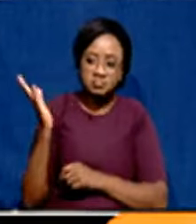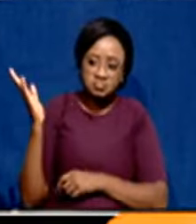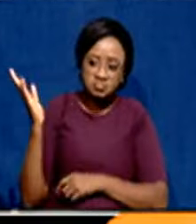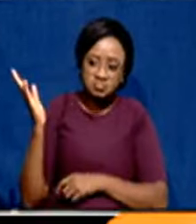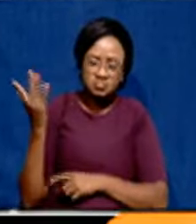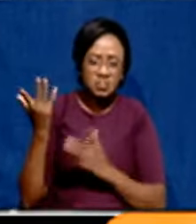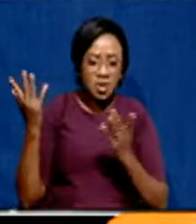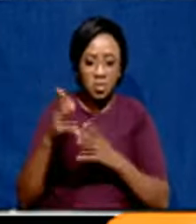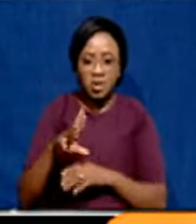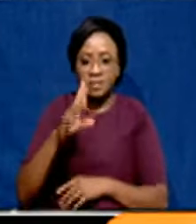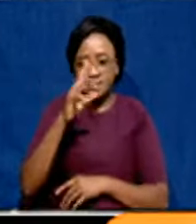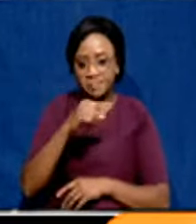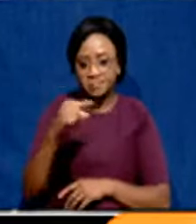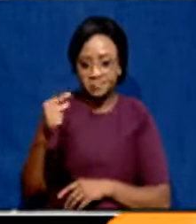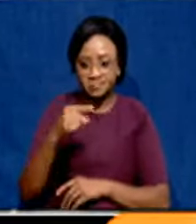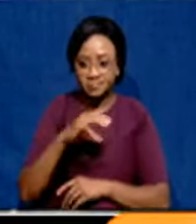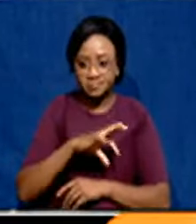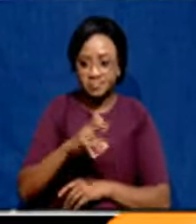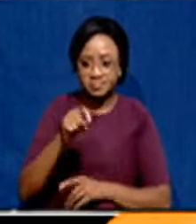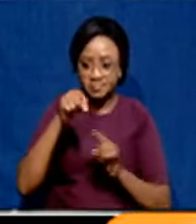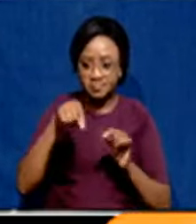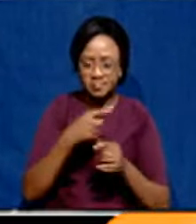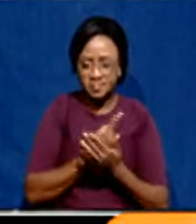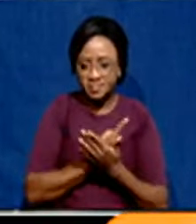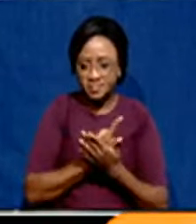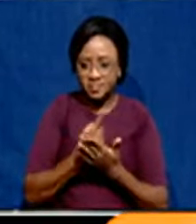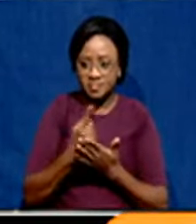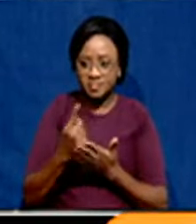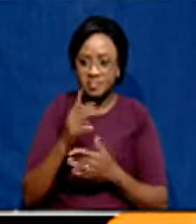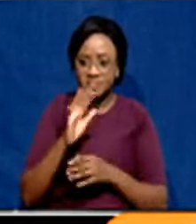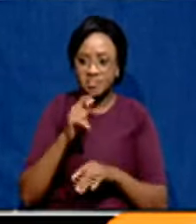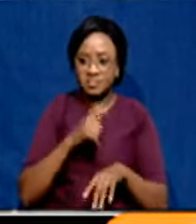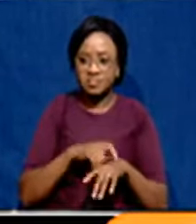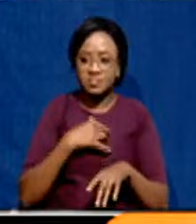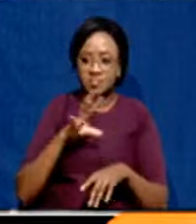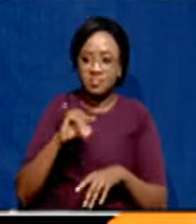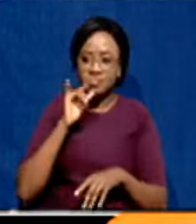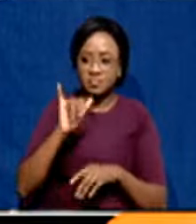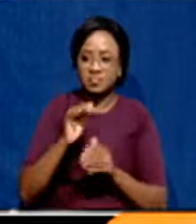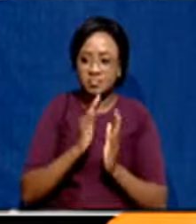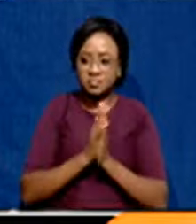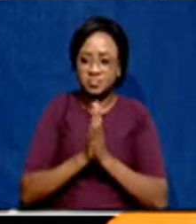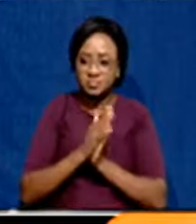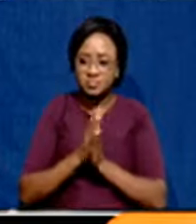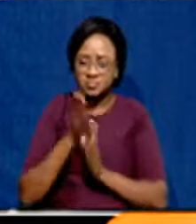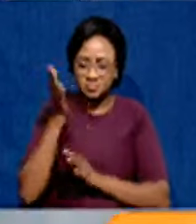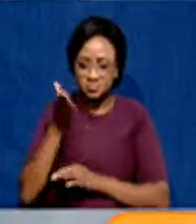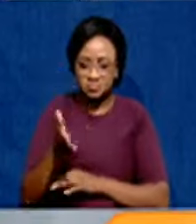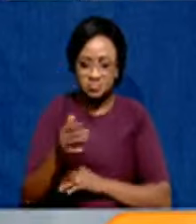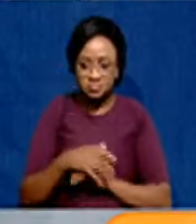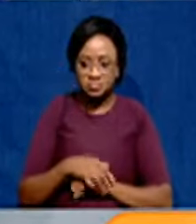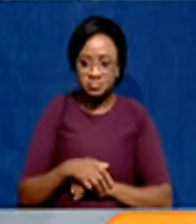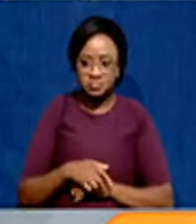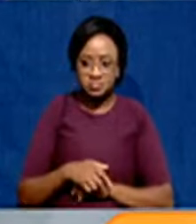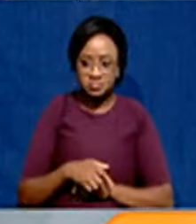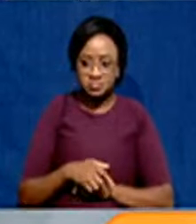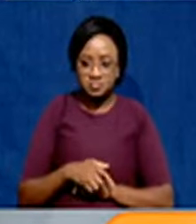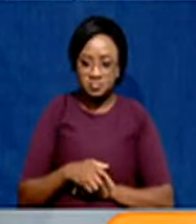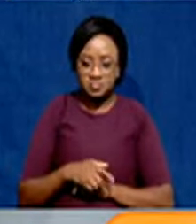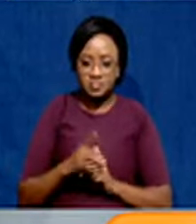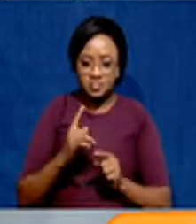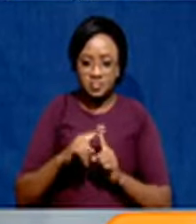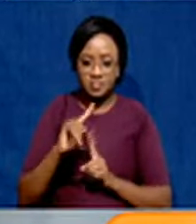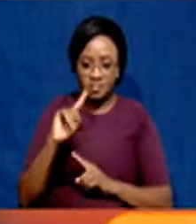County throughout, the minute we learned of his demise, he's been there. So we'll get to him in a moment, but I'd just like to